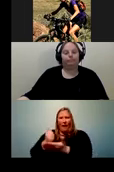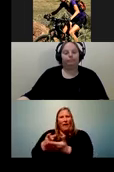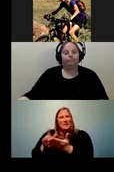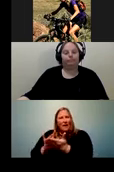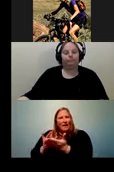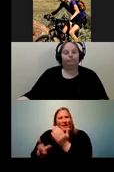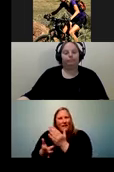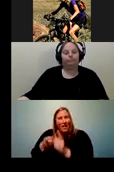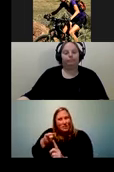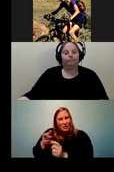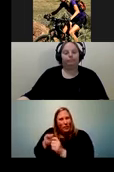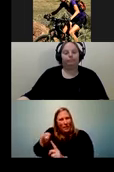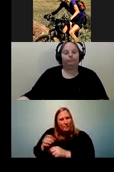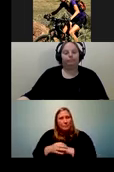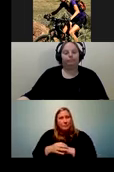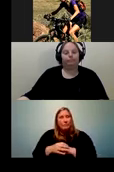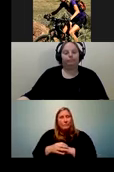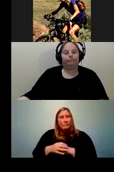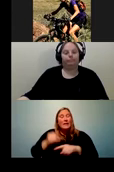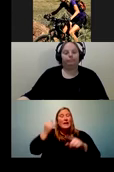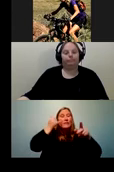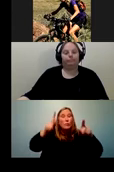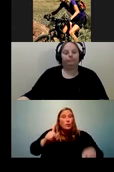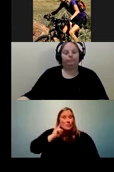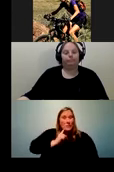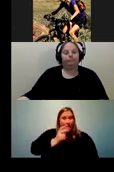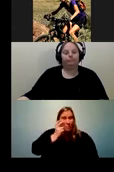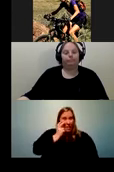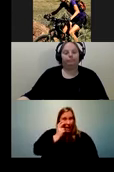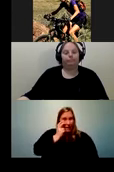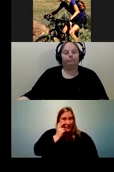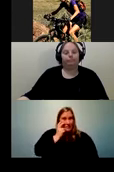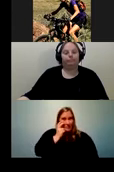When I first started working, if a person was deafblind and they used